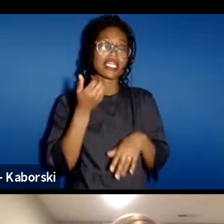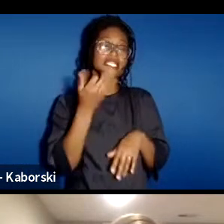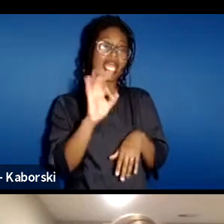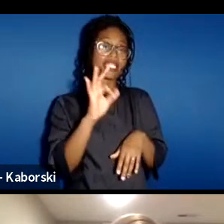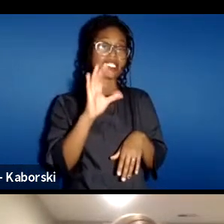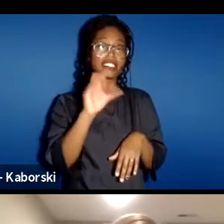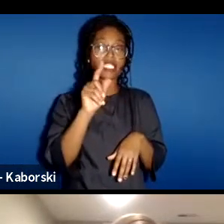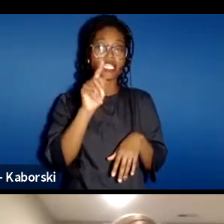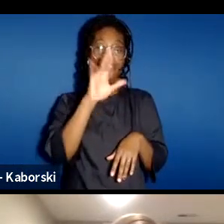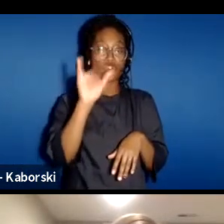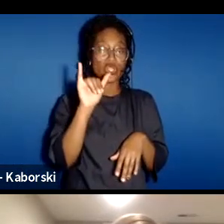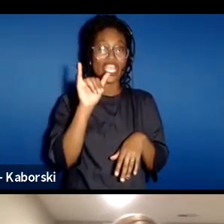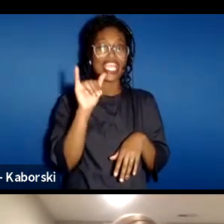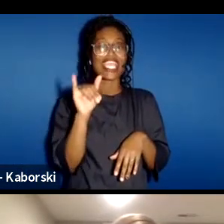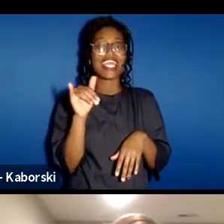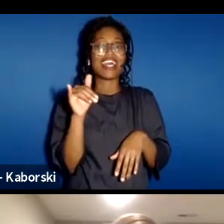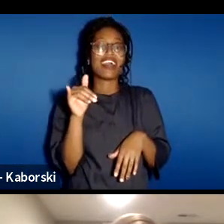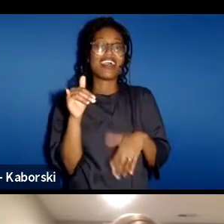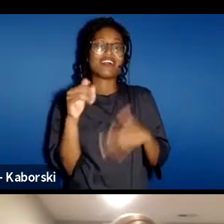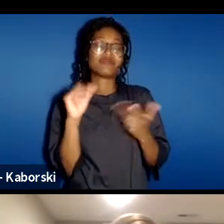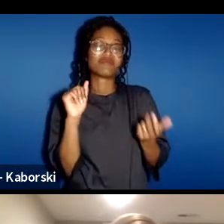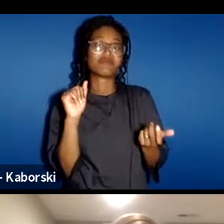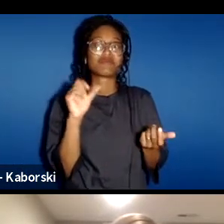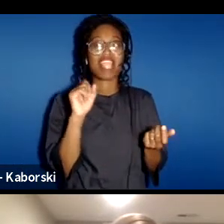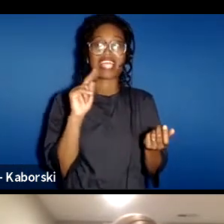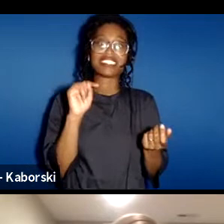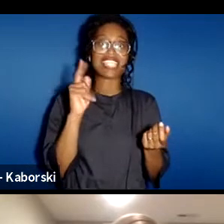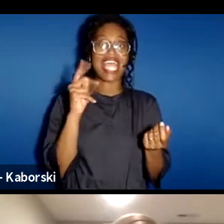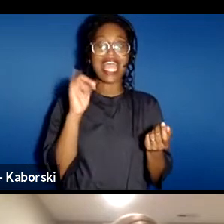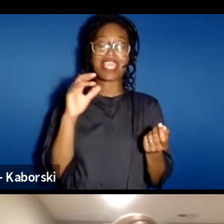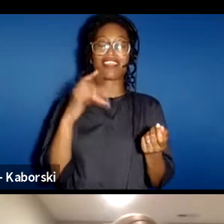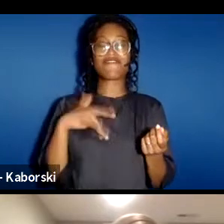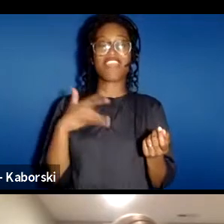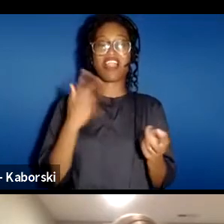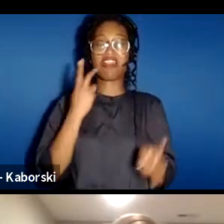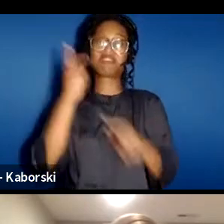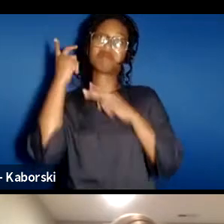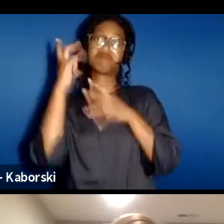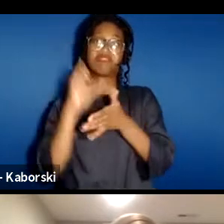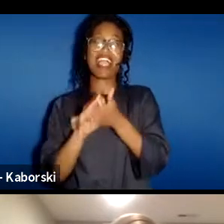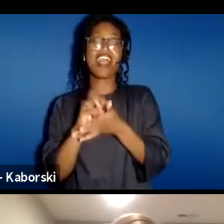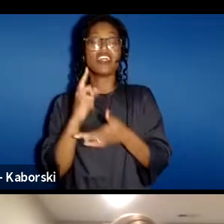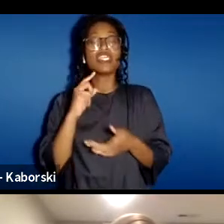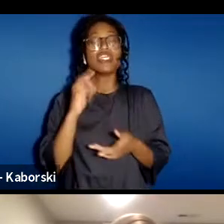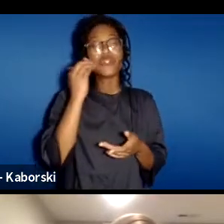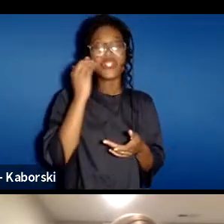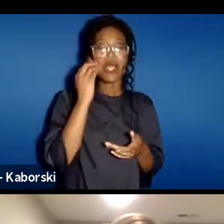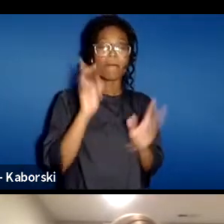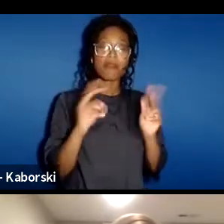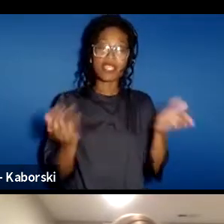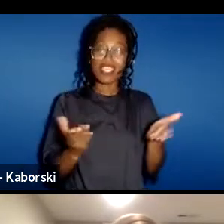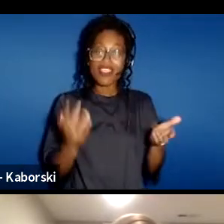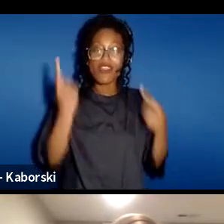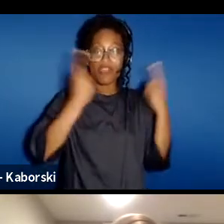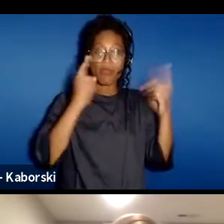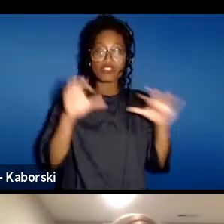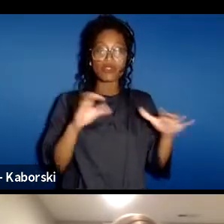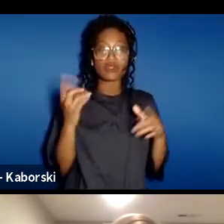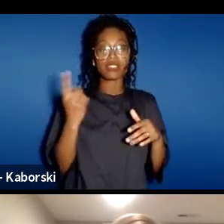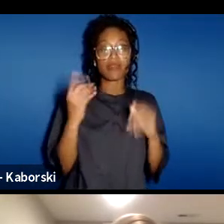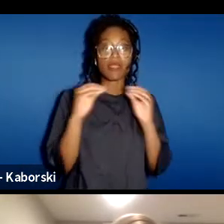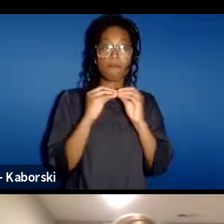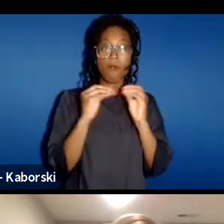century aesthetic. And, you know, I think the folks that are here, I think you probably dealt with doing something a little bit more modern, which I think is